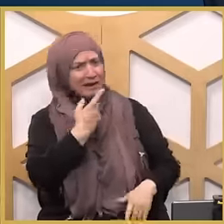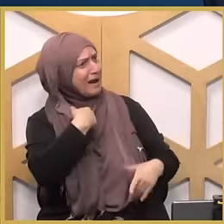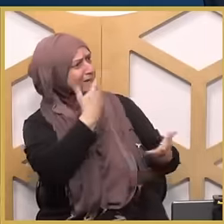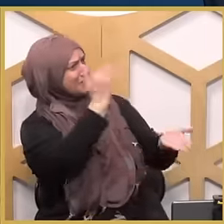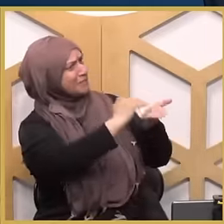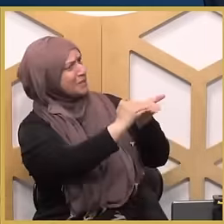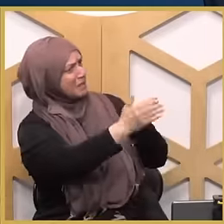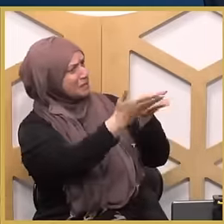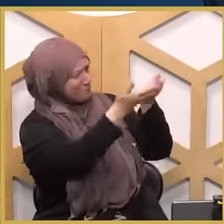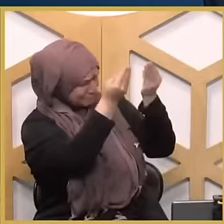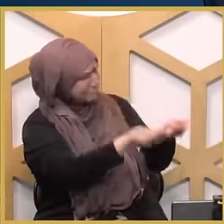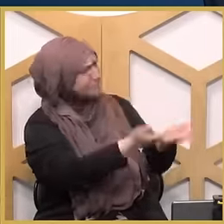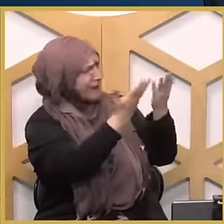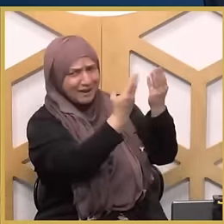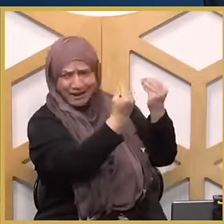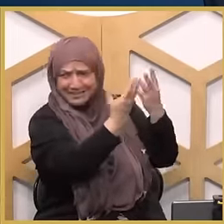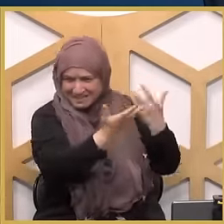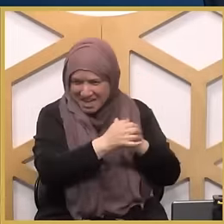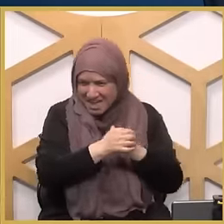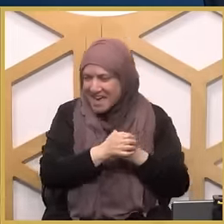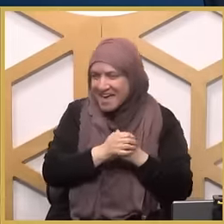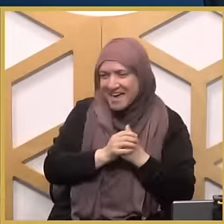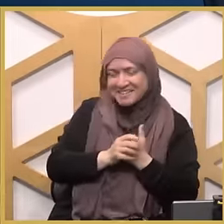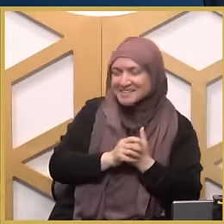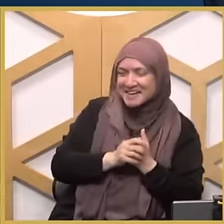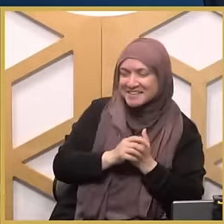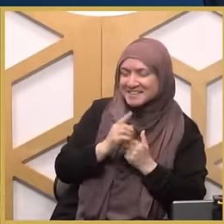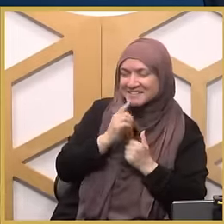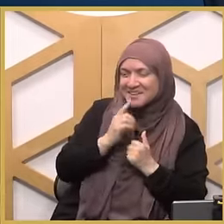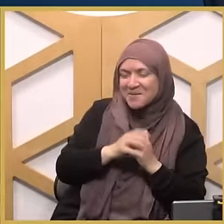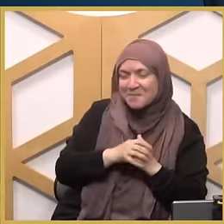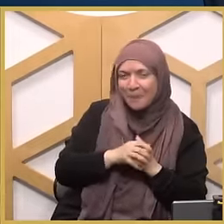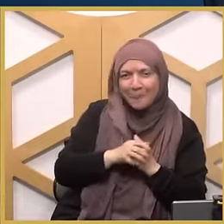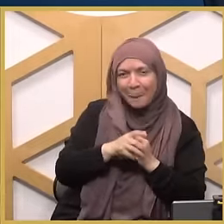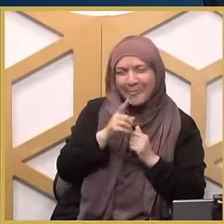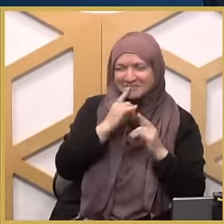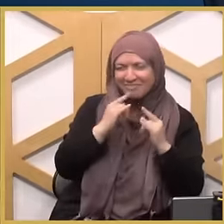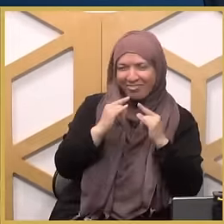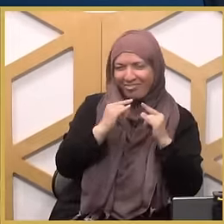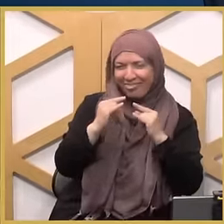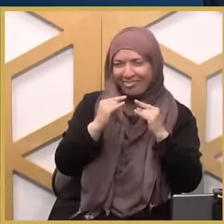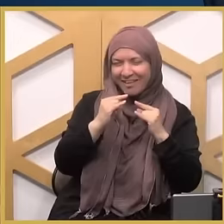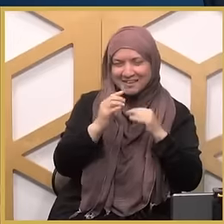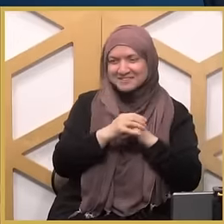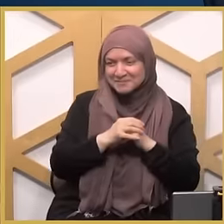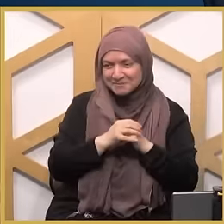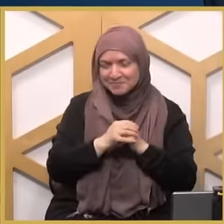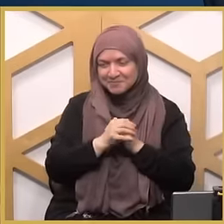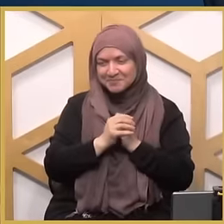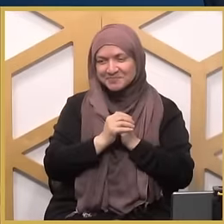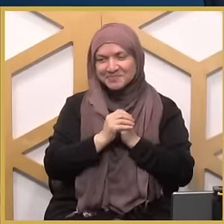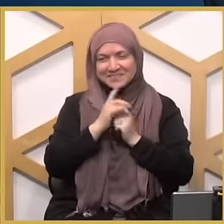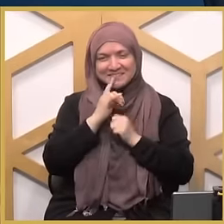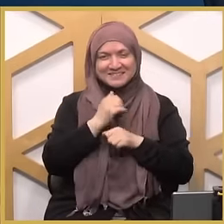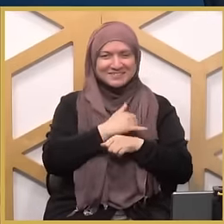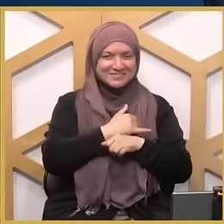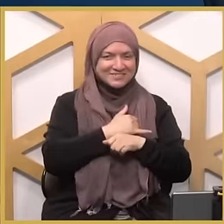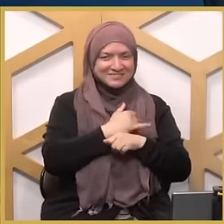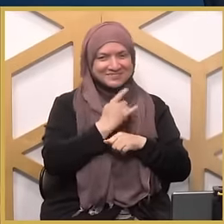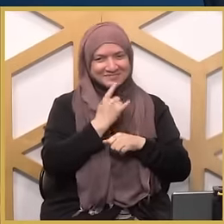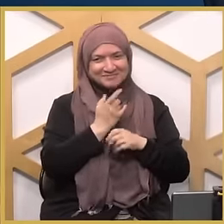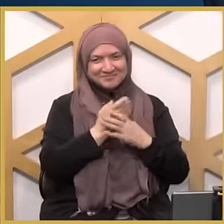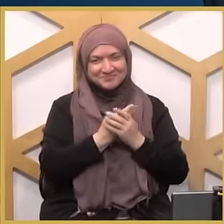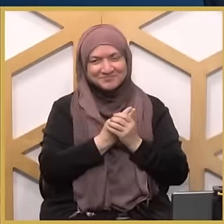Let's go serious, inshallah, on this discussion. It's very, wallahi, it's a very serious matter here. Many, many people, subhanAllah, they feel that touched by this